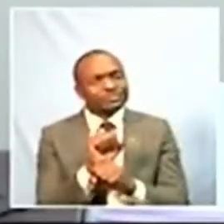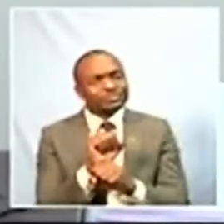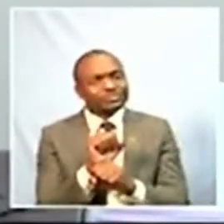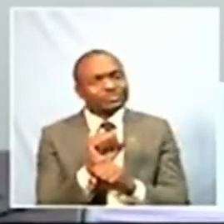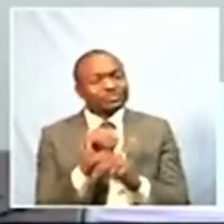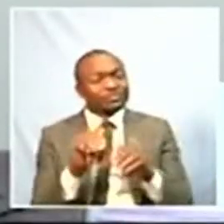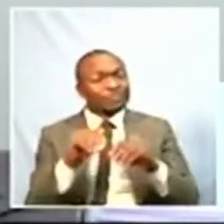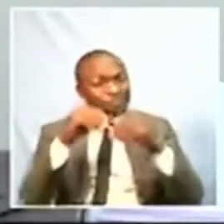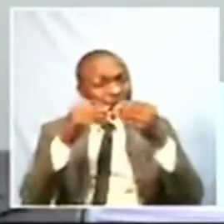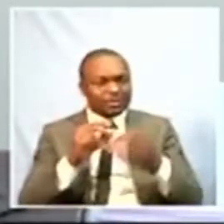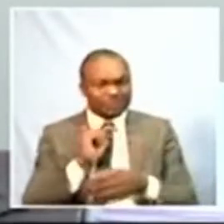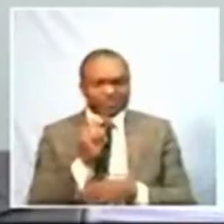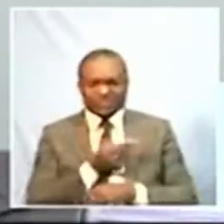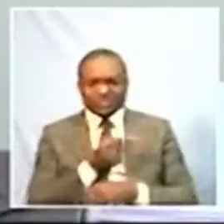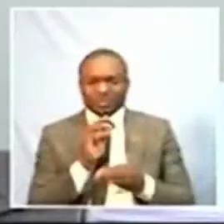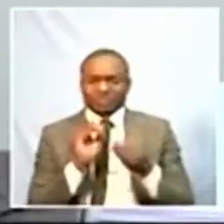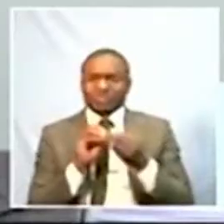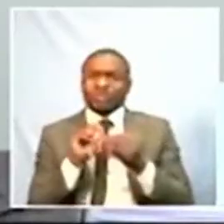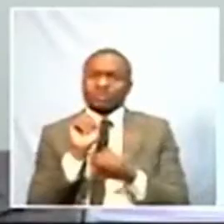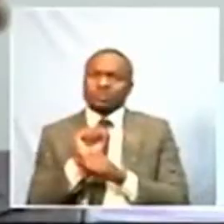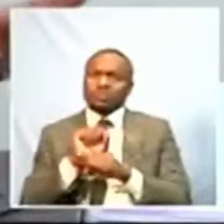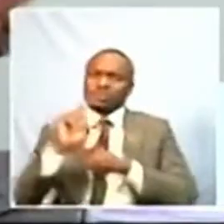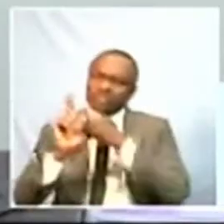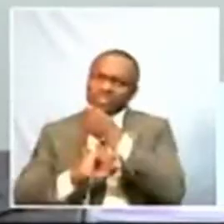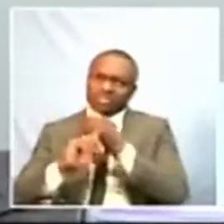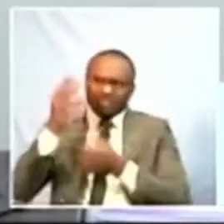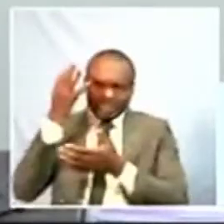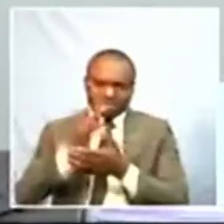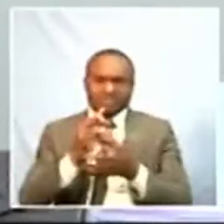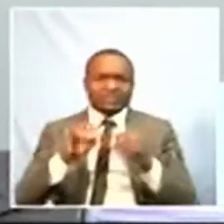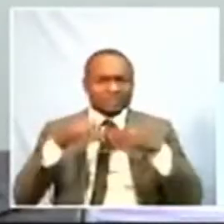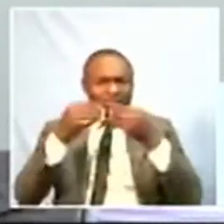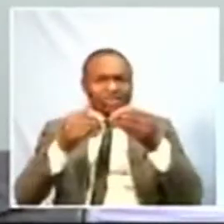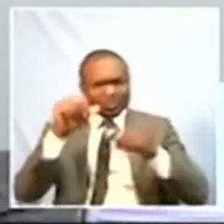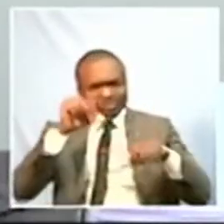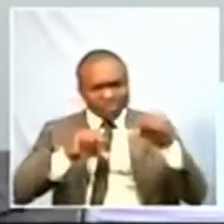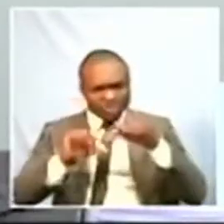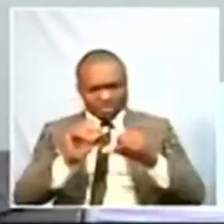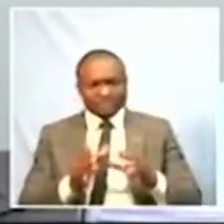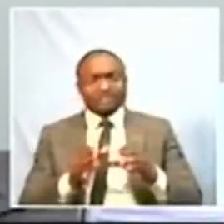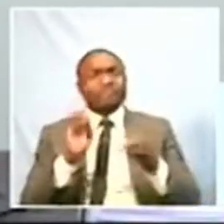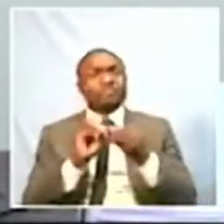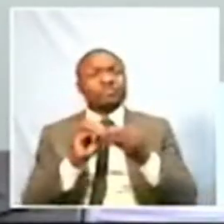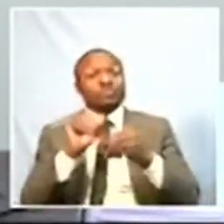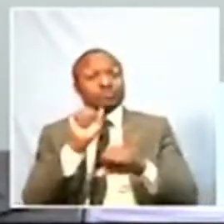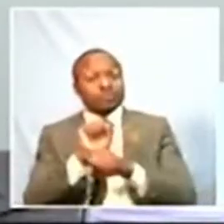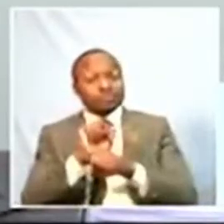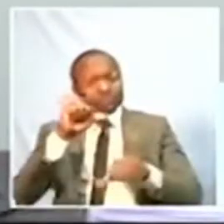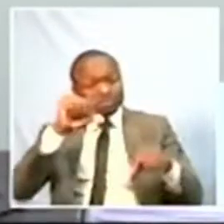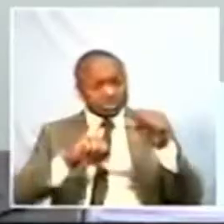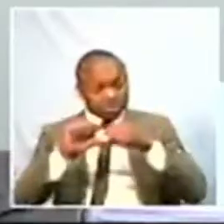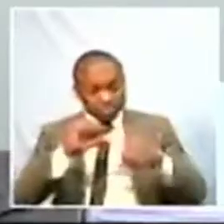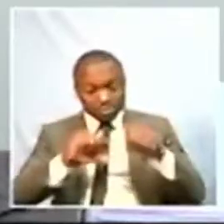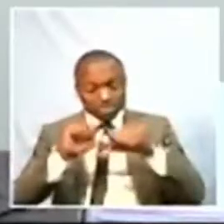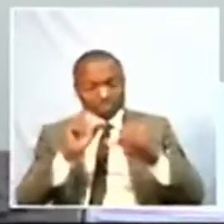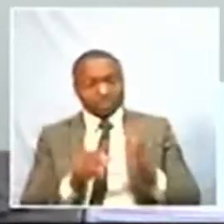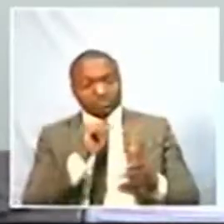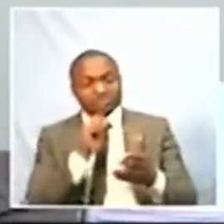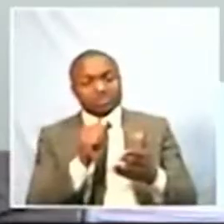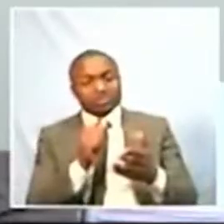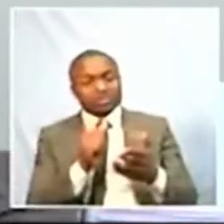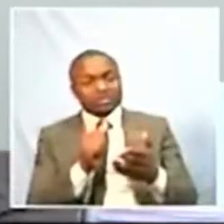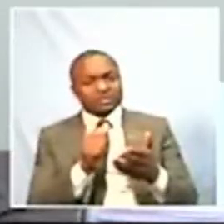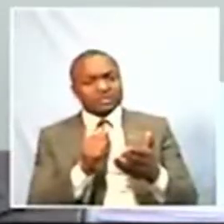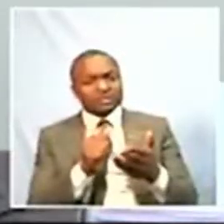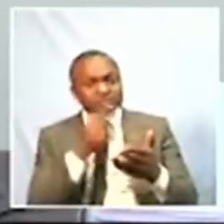You are giving us a lot of work, Town Clerk, and you are giving auditors a lot of work. Imagine auditors didn't go through all these